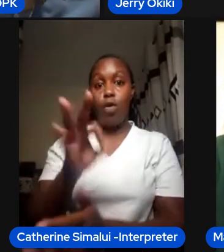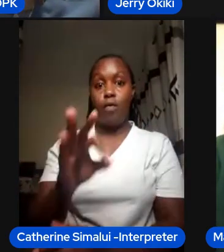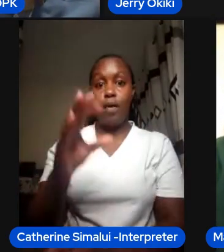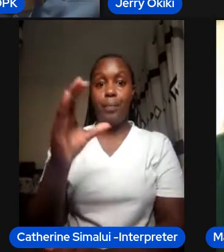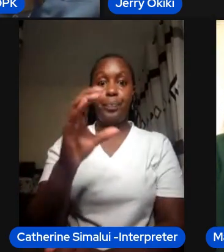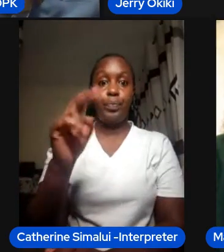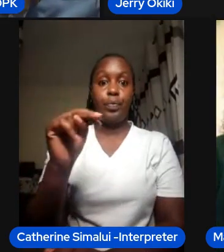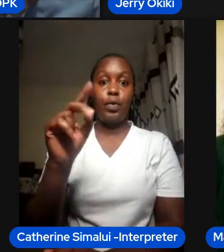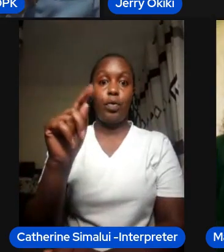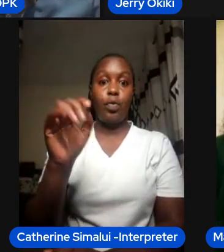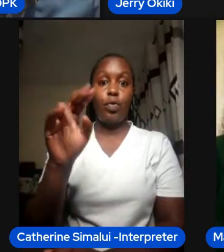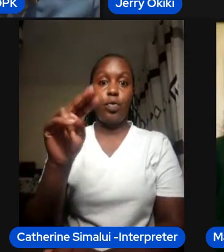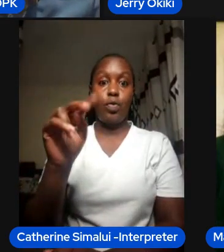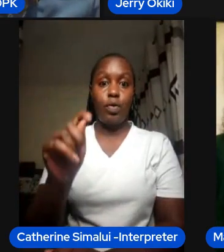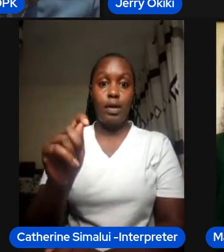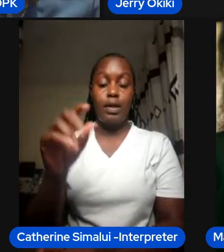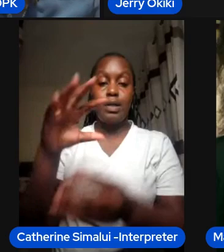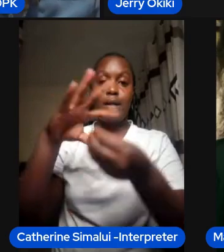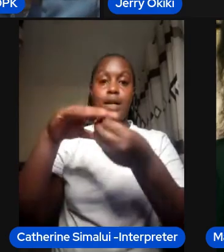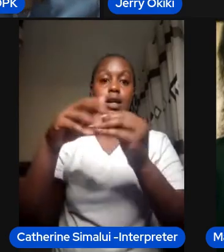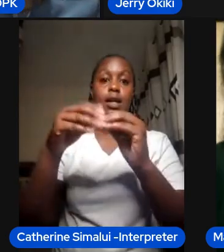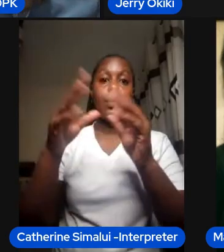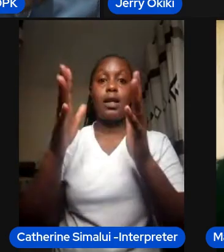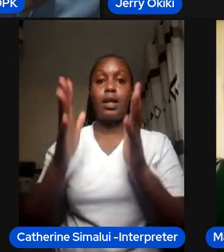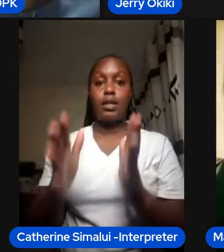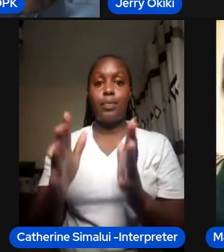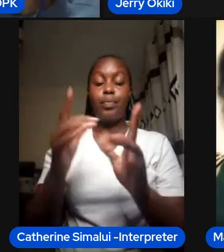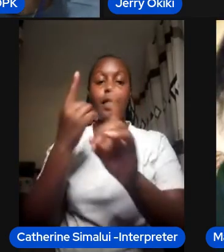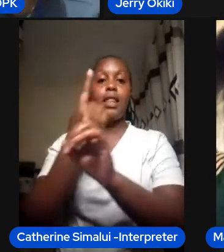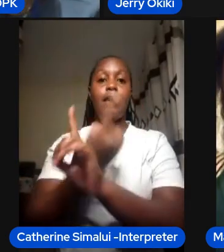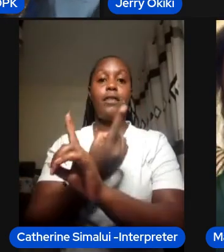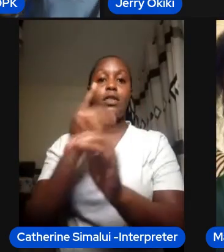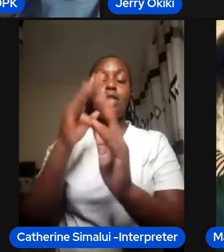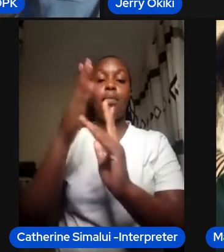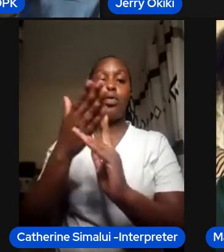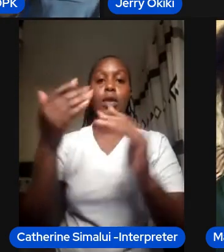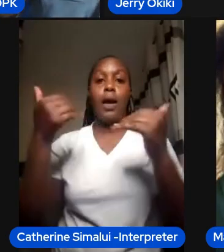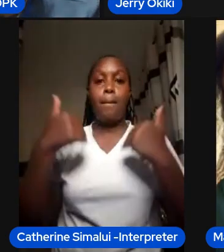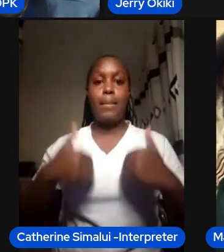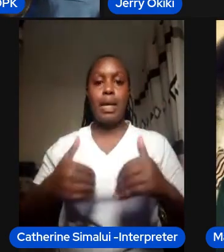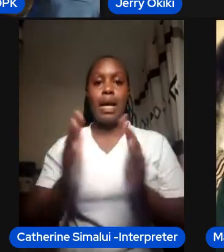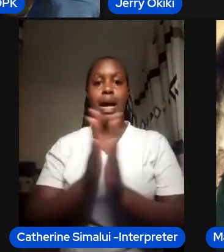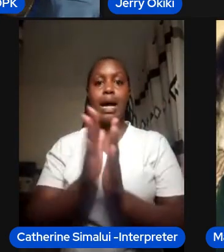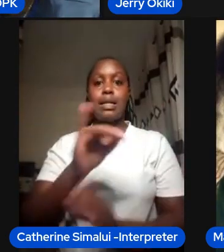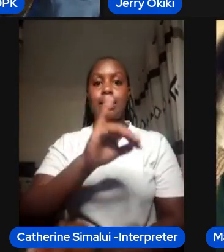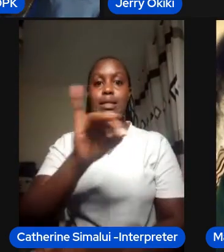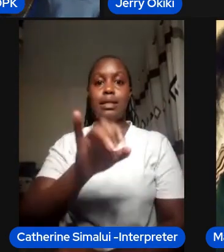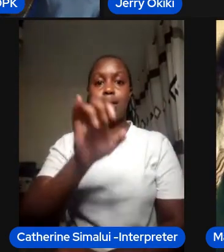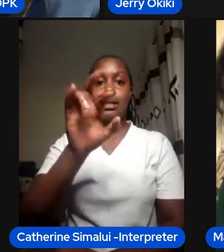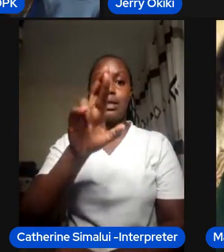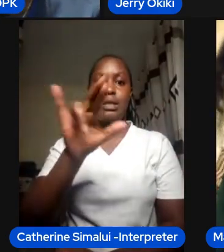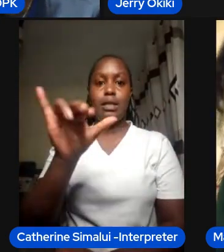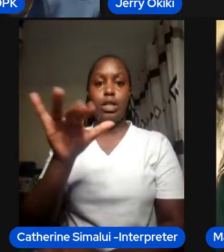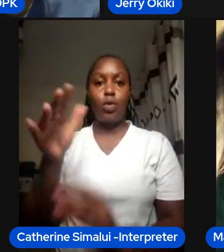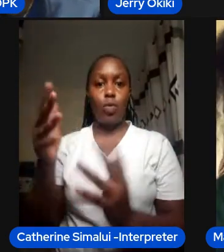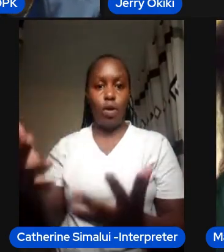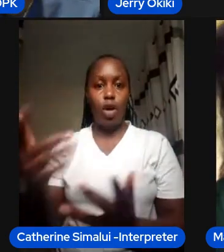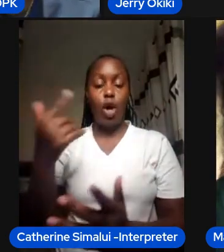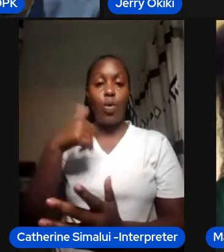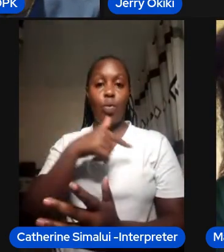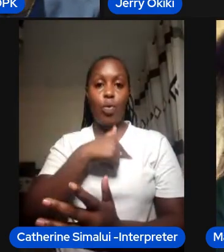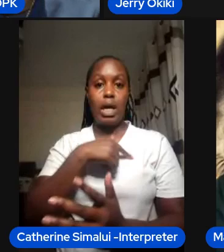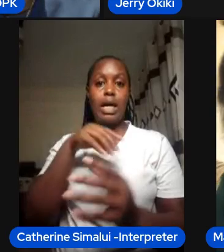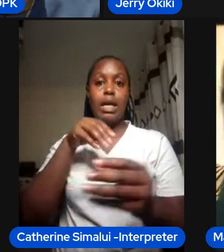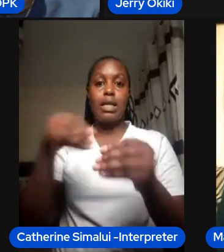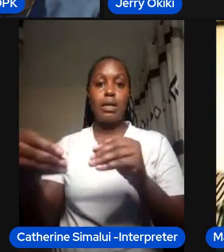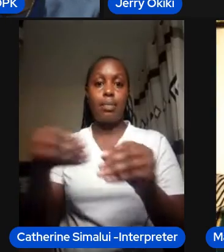persons with disability content creator, the difference between, let's say, me and Jerry is that we are all disability advocates, and we're all